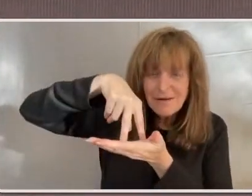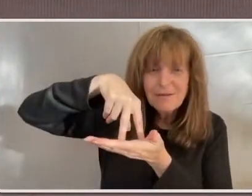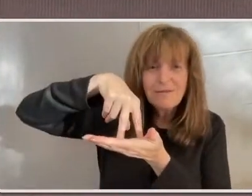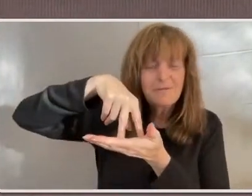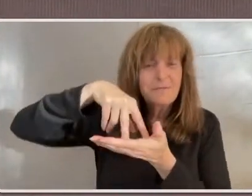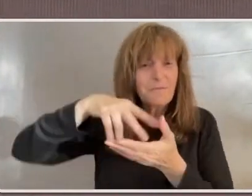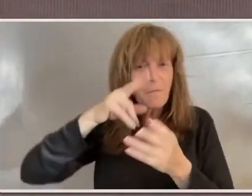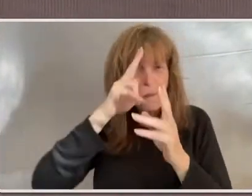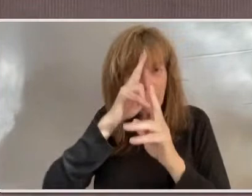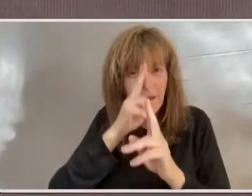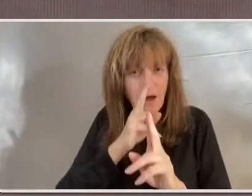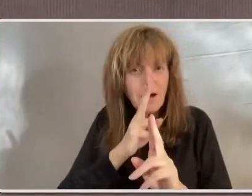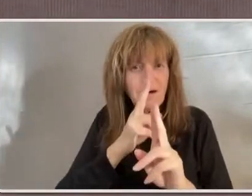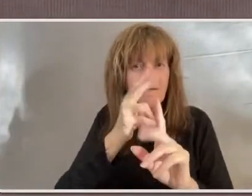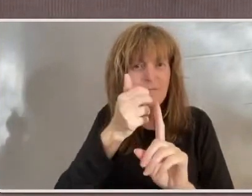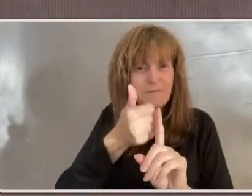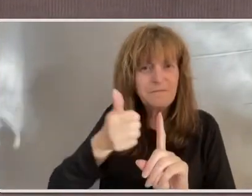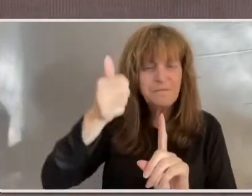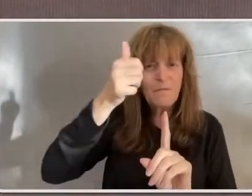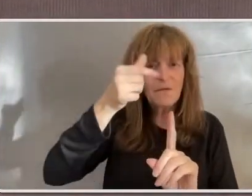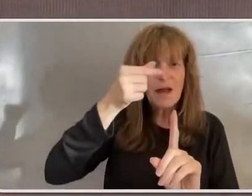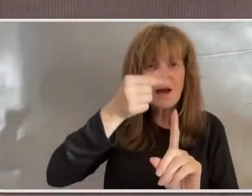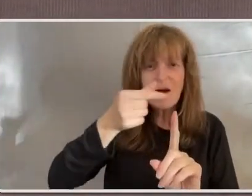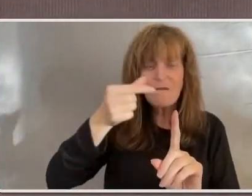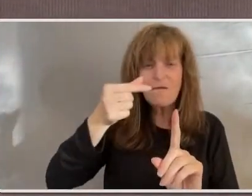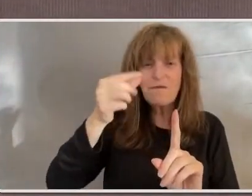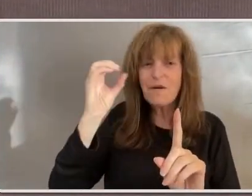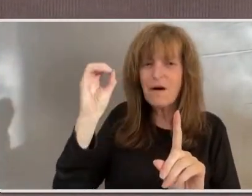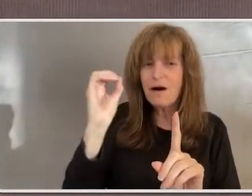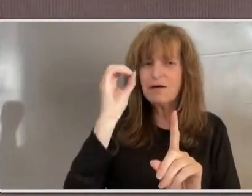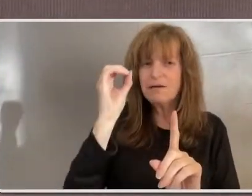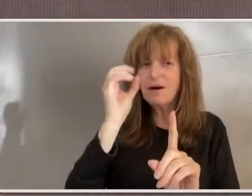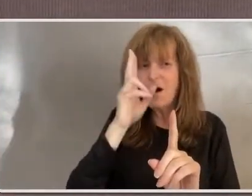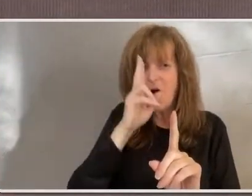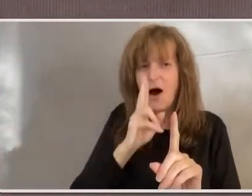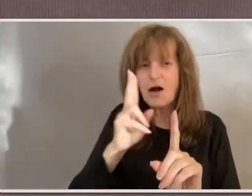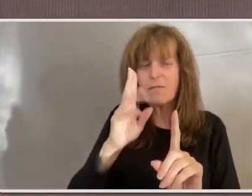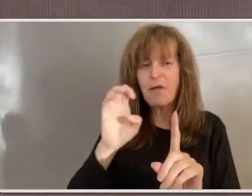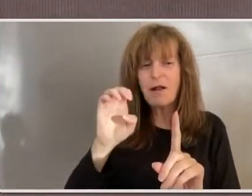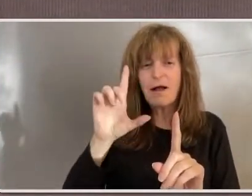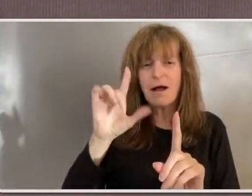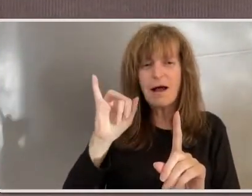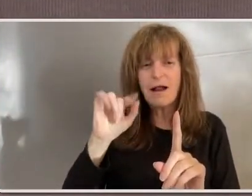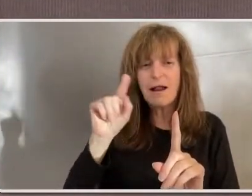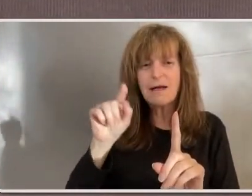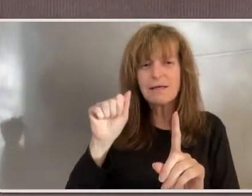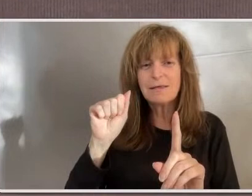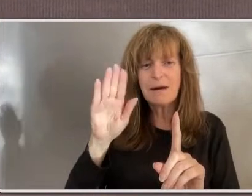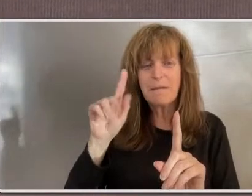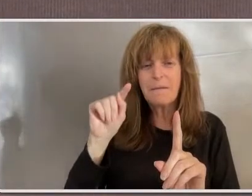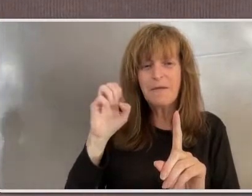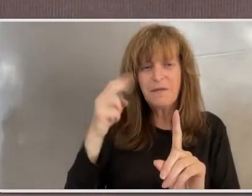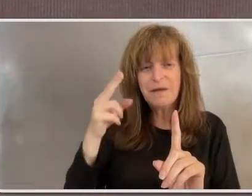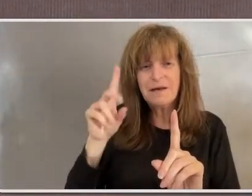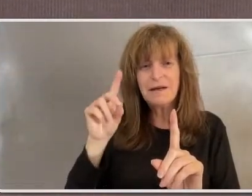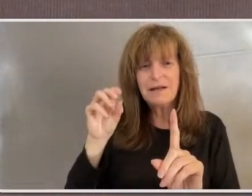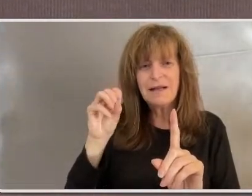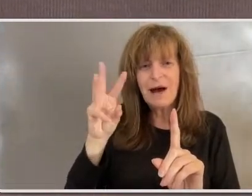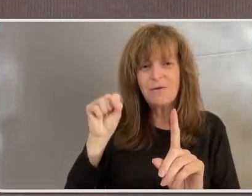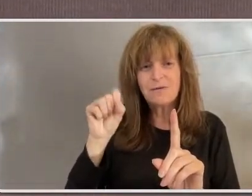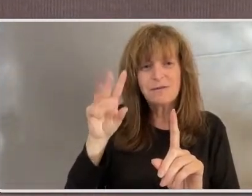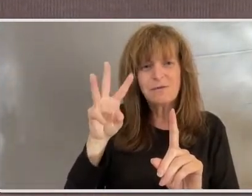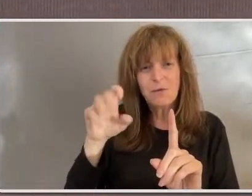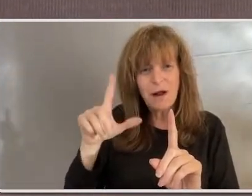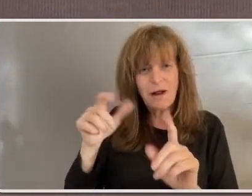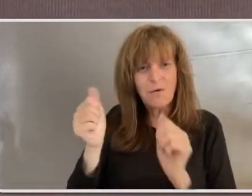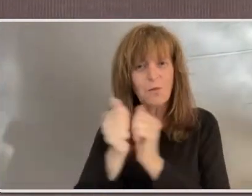the Honourable Elizabeth Dowdeswell. Her Honour is accompanied today by Premier Doug Ford and Mrs. Carla Ford,